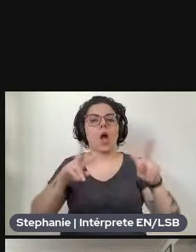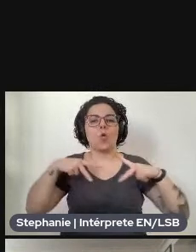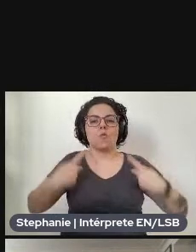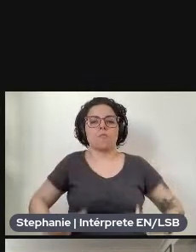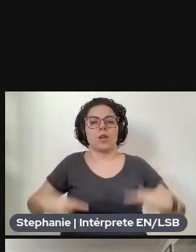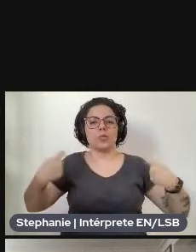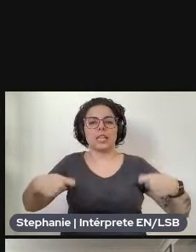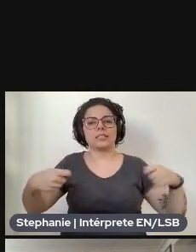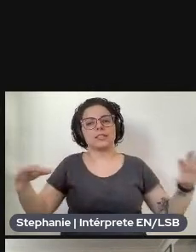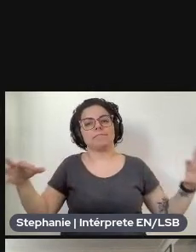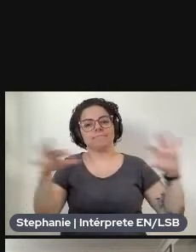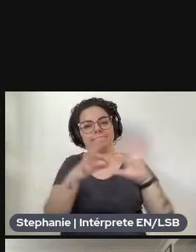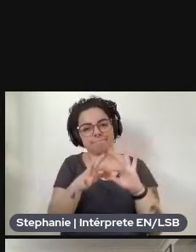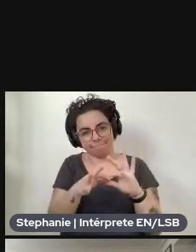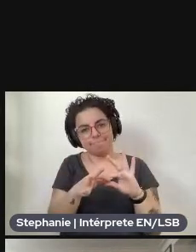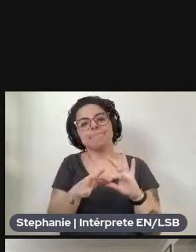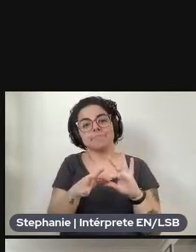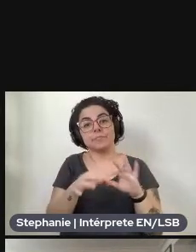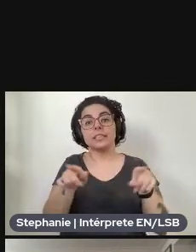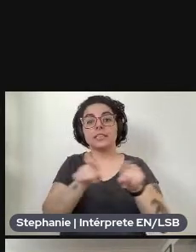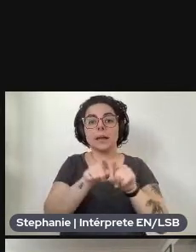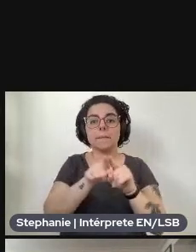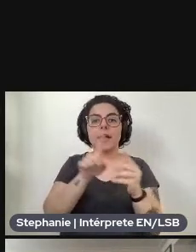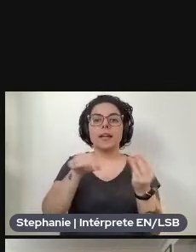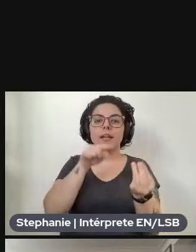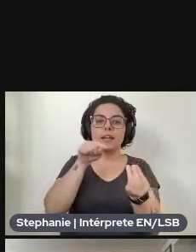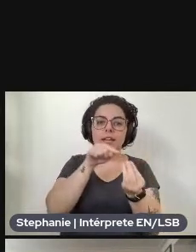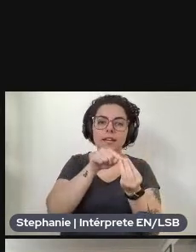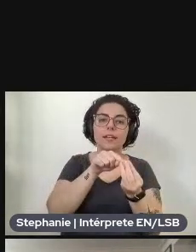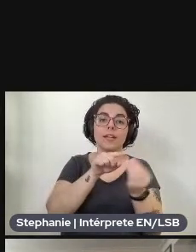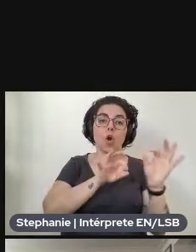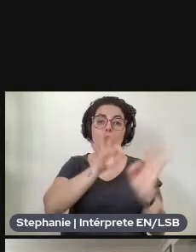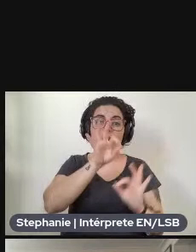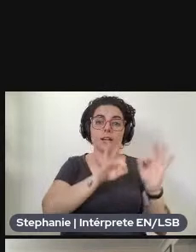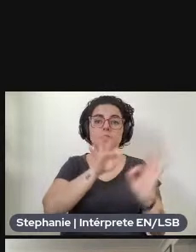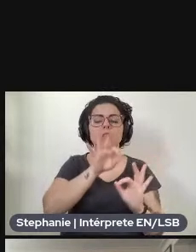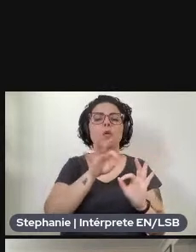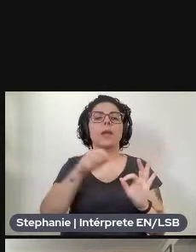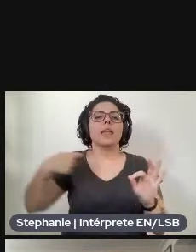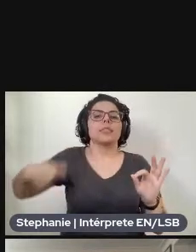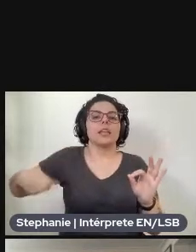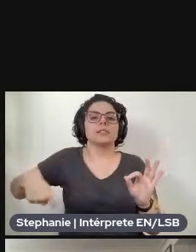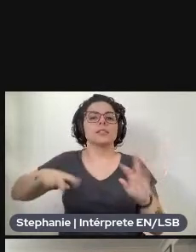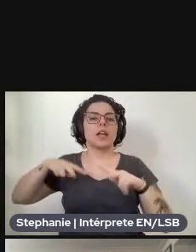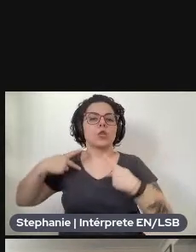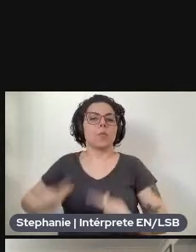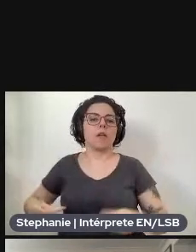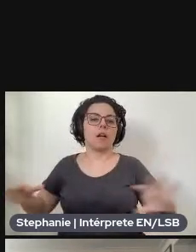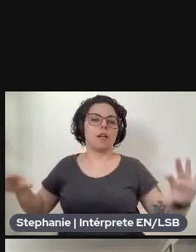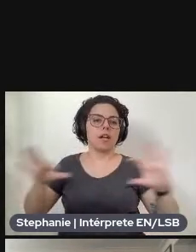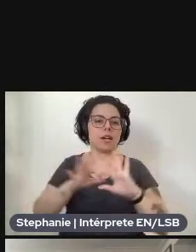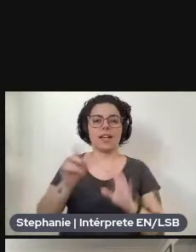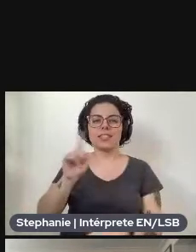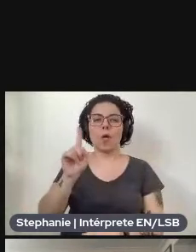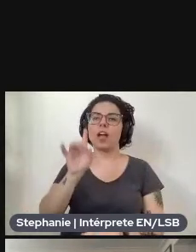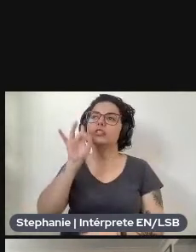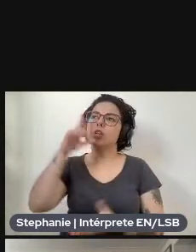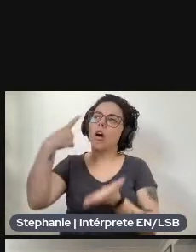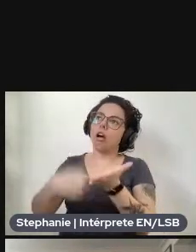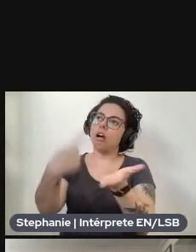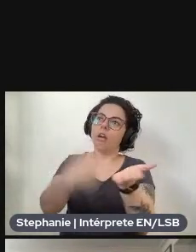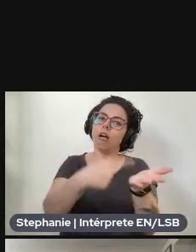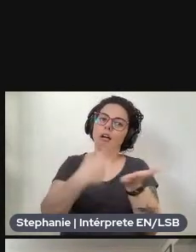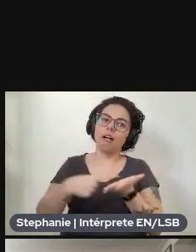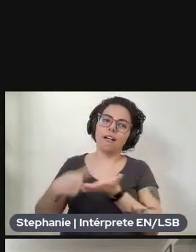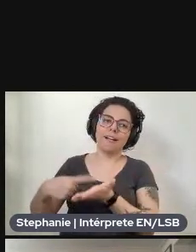is functional with respect to those needs. It is not arbitrary. Eu cito